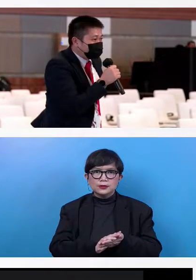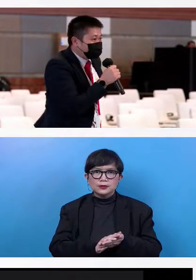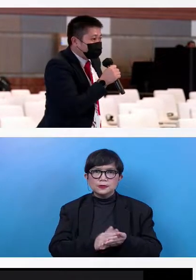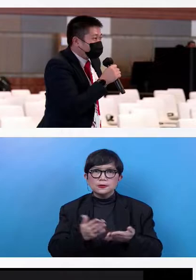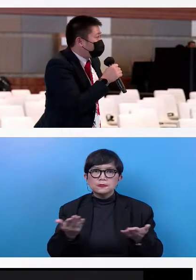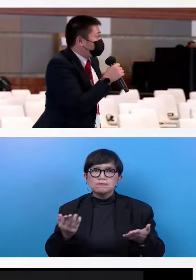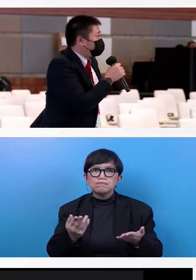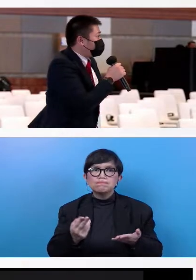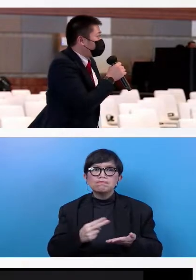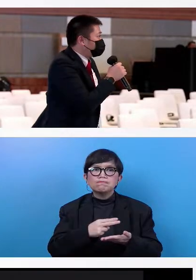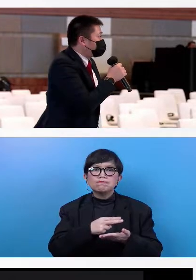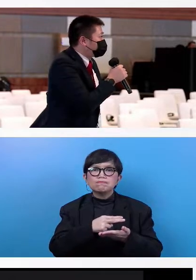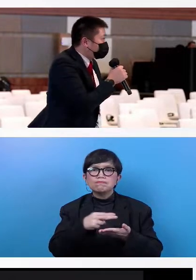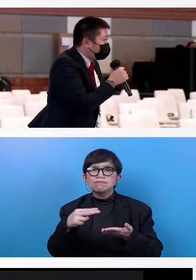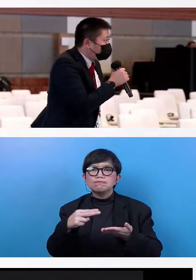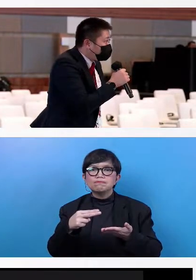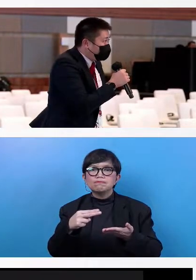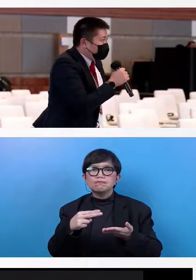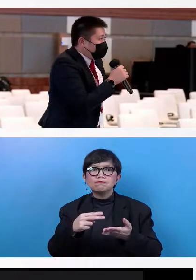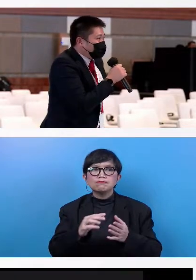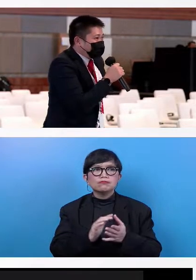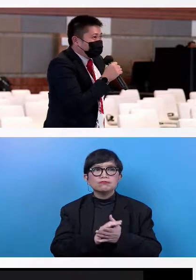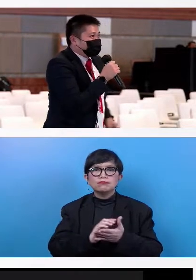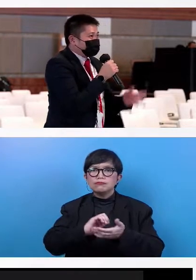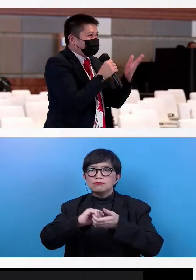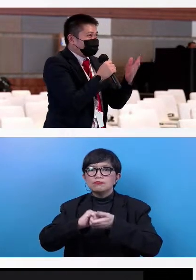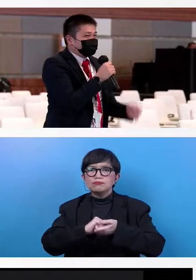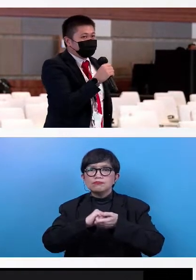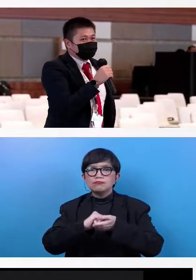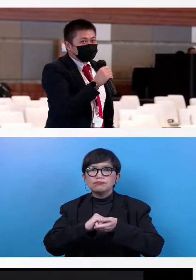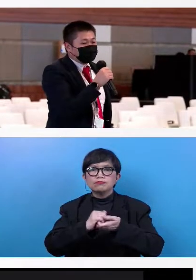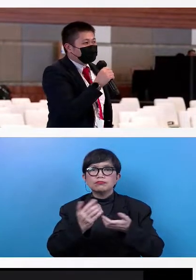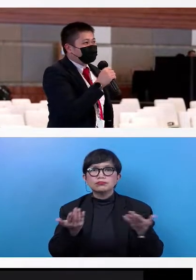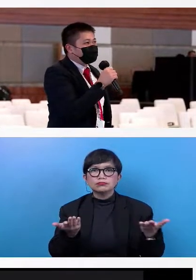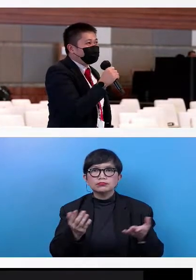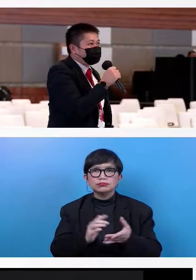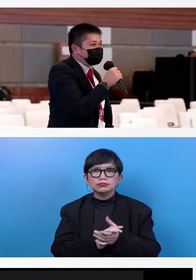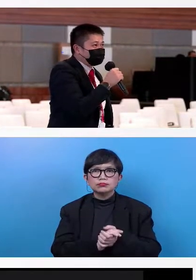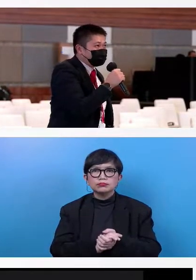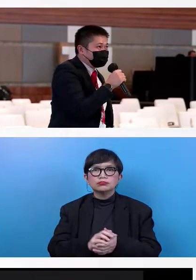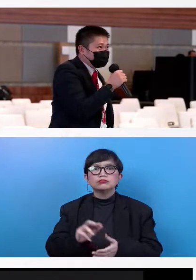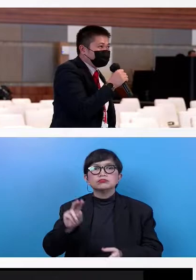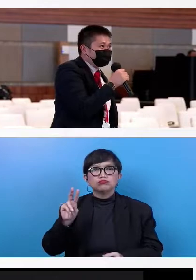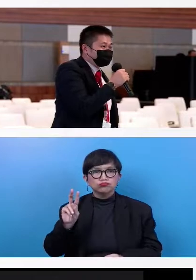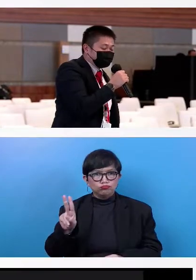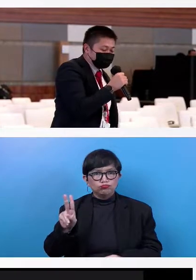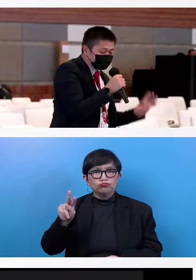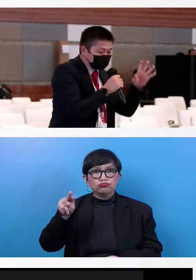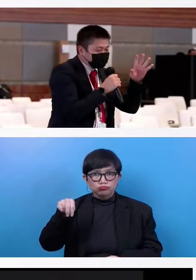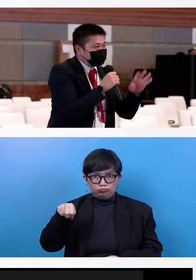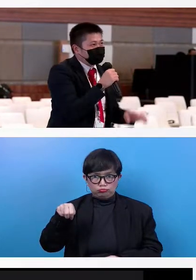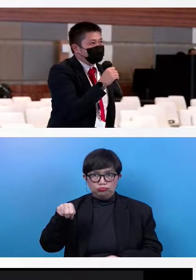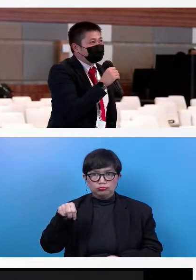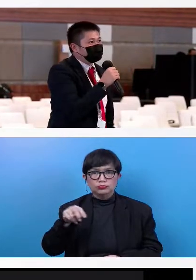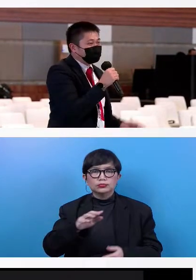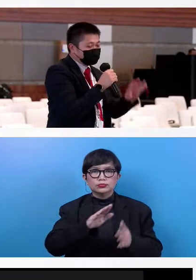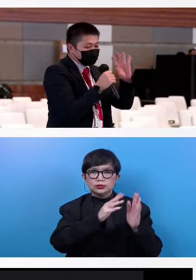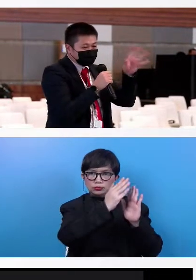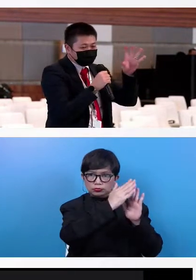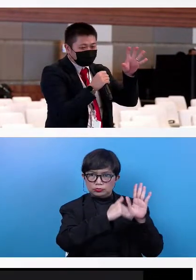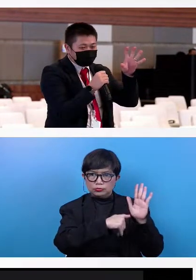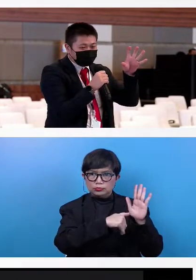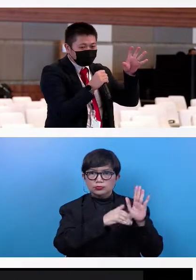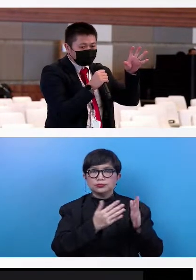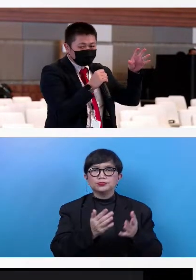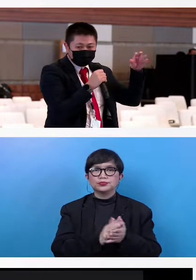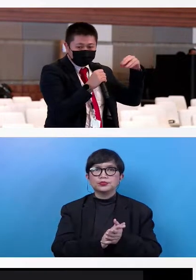Urbanization Specialist with the United Nations Human Settlements Program. Actually, my question is also to yourself, Benjamin, and it's really interesting to hear a